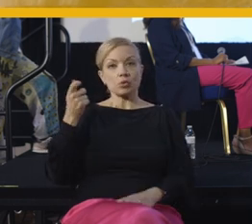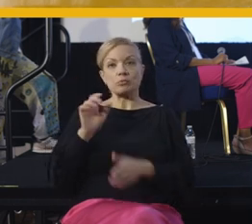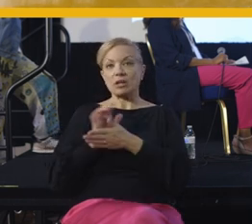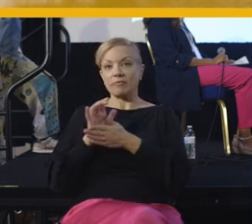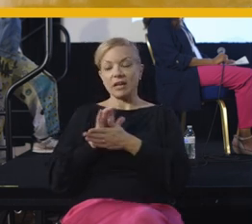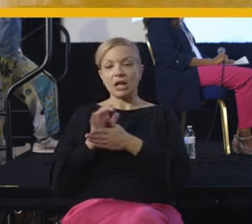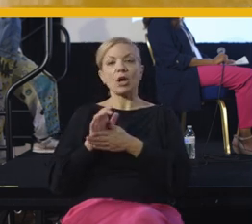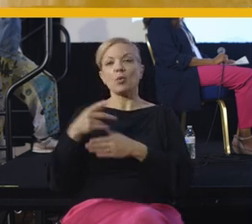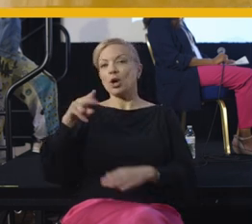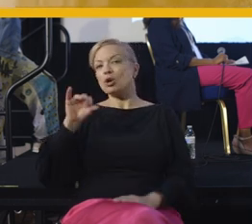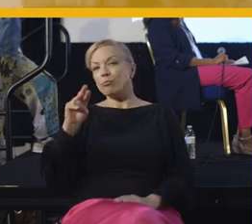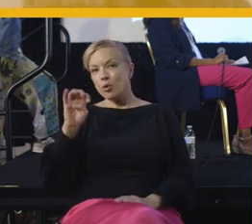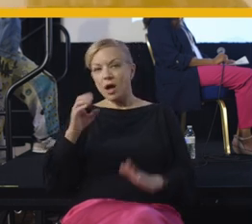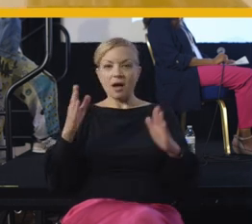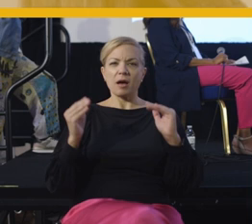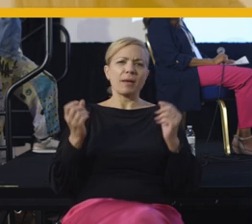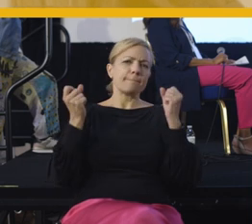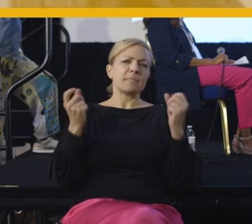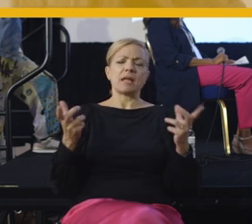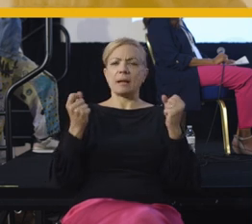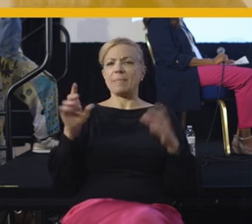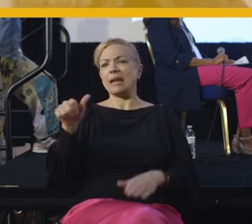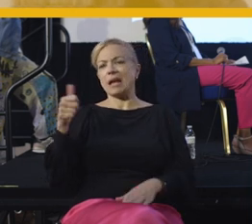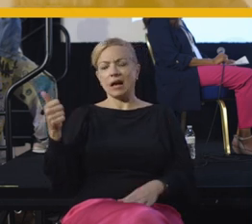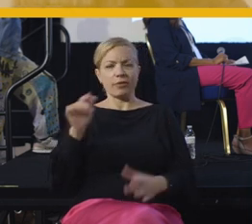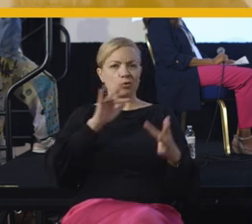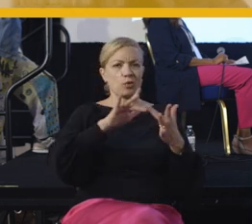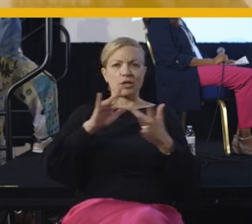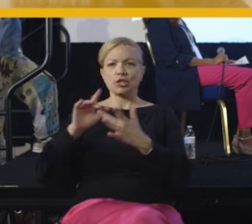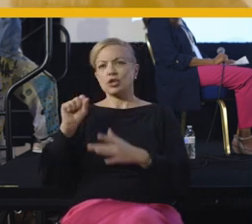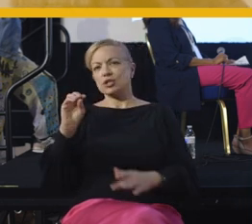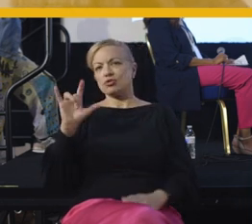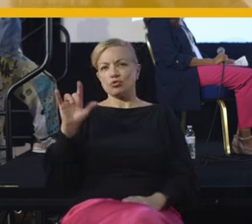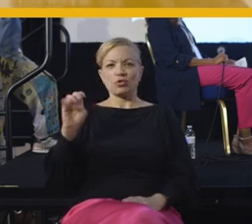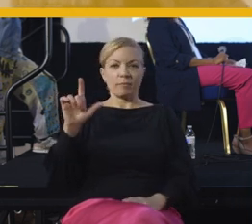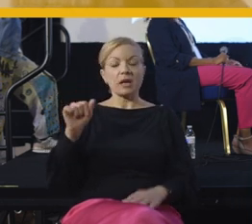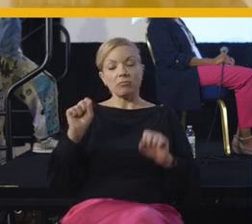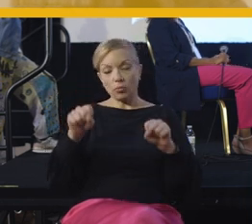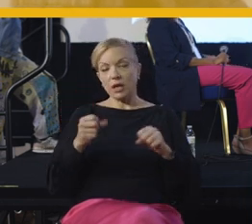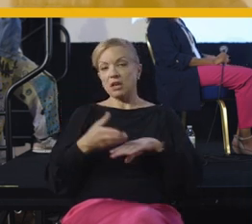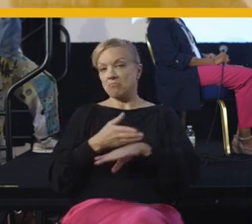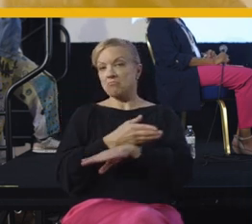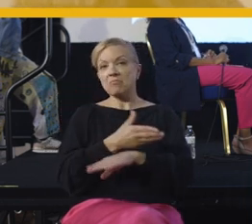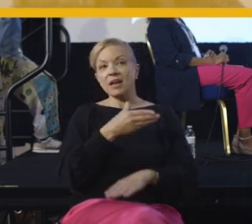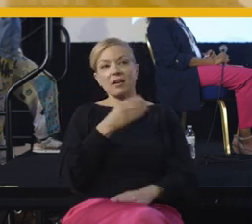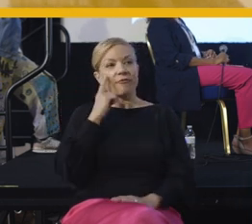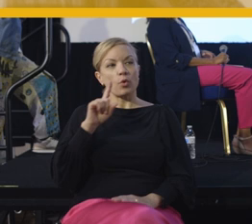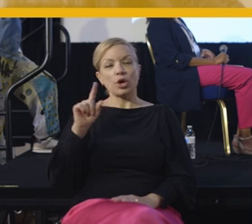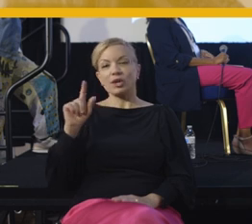on demand with Prime, and then a lot of reach on social video, a lot of area of growth there, in particular on TikTok and